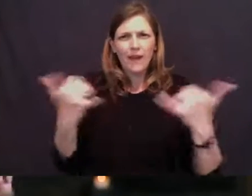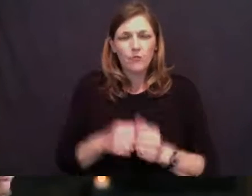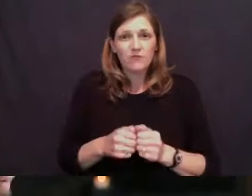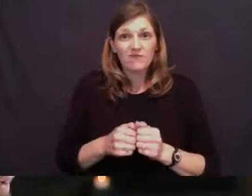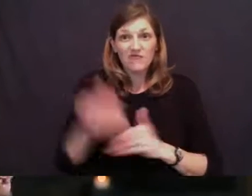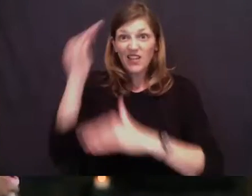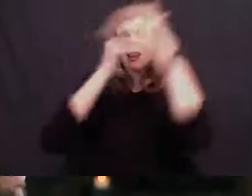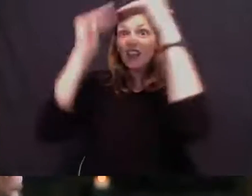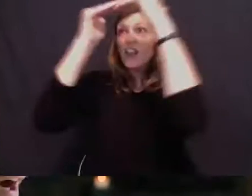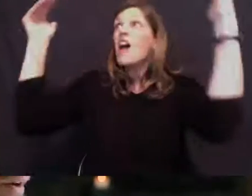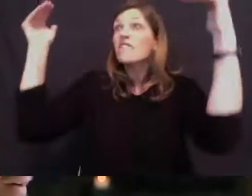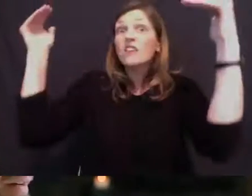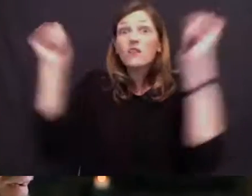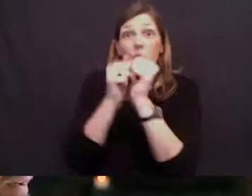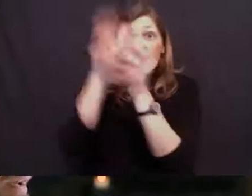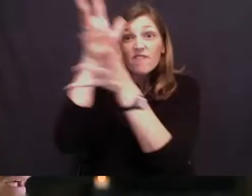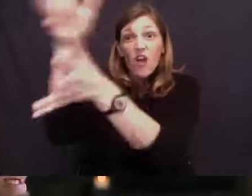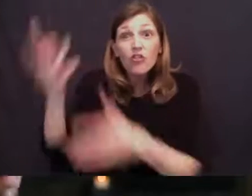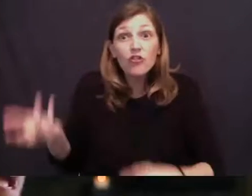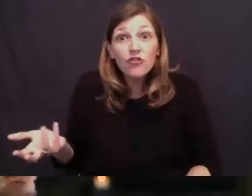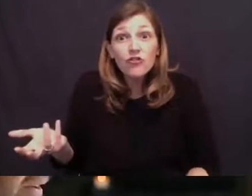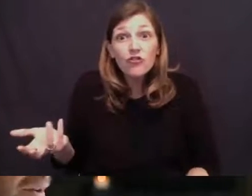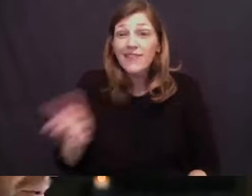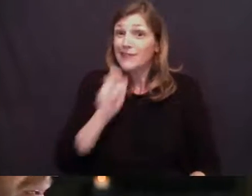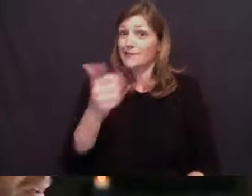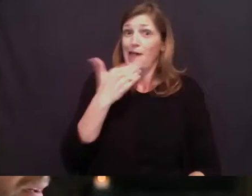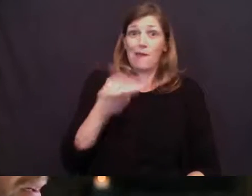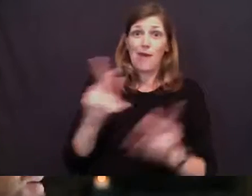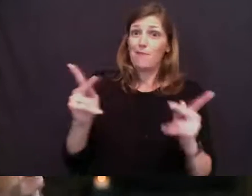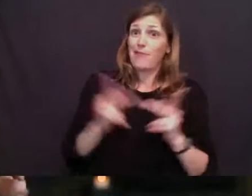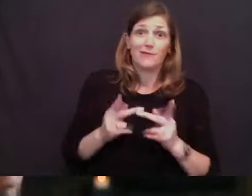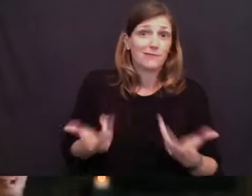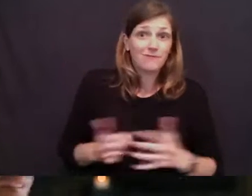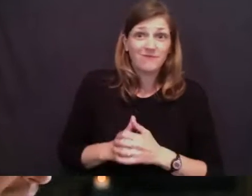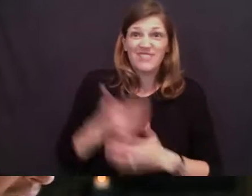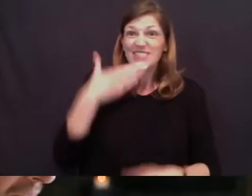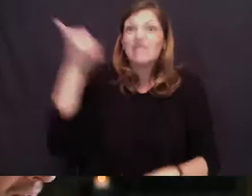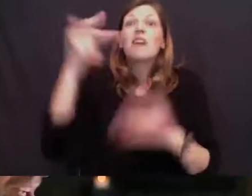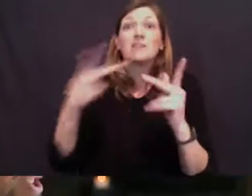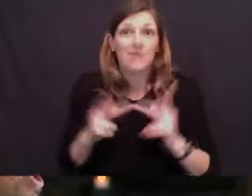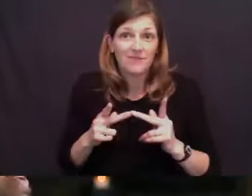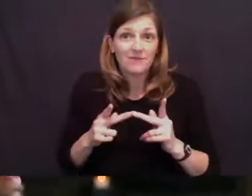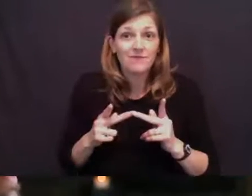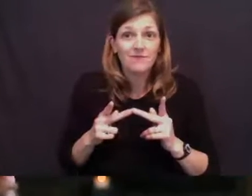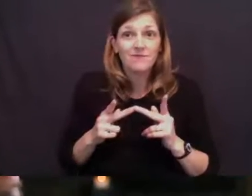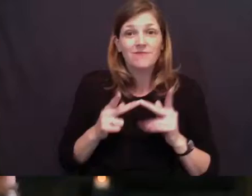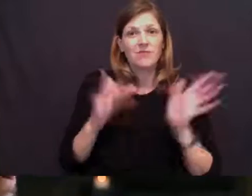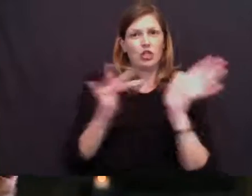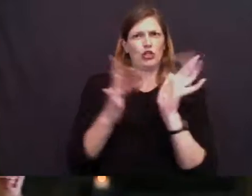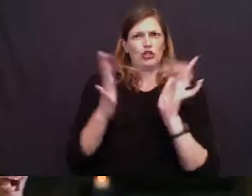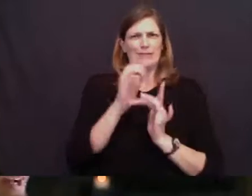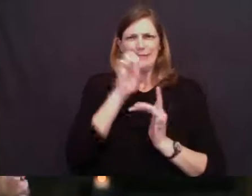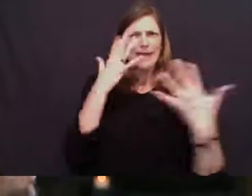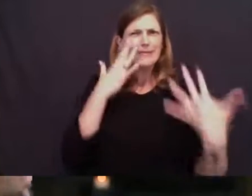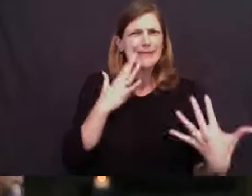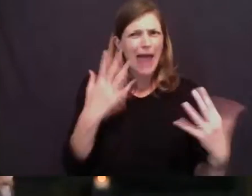is in heaven with the Father. Not a bad place to be. The best place to be. Jesus isn't sad over